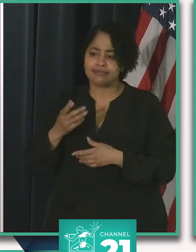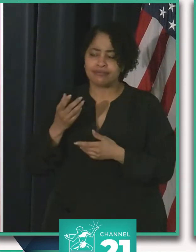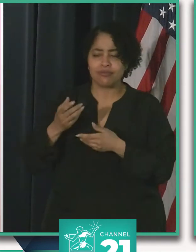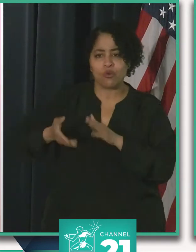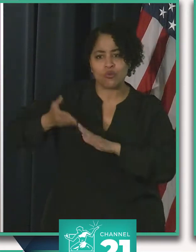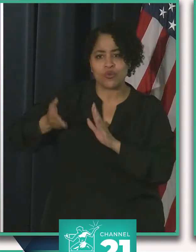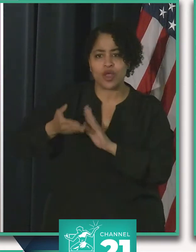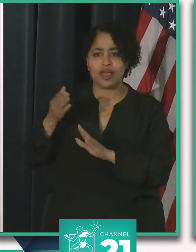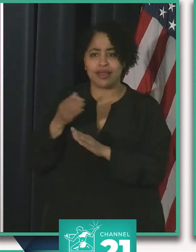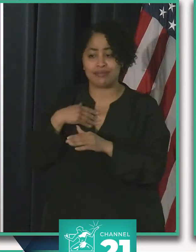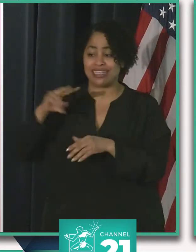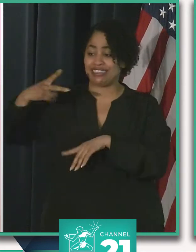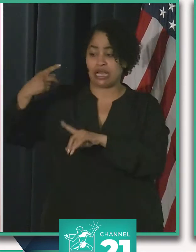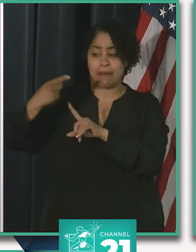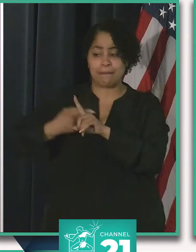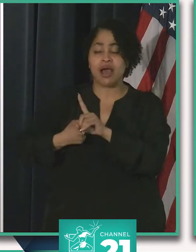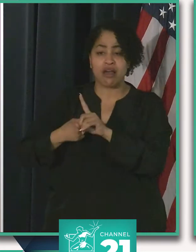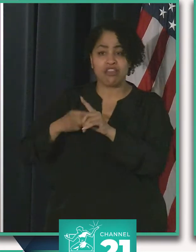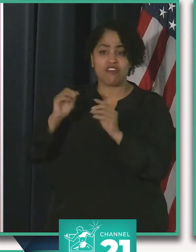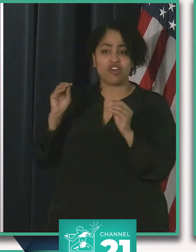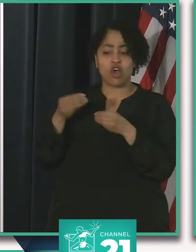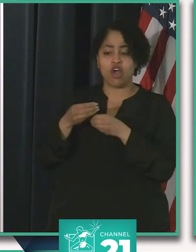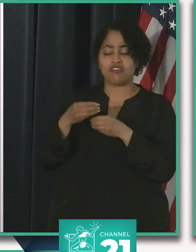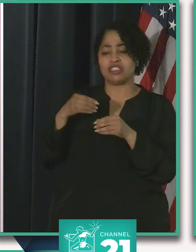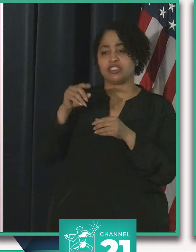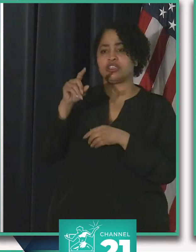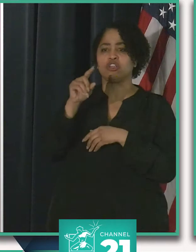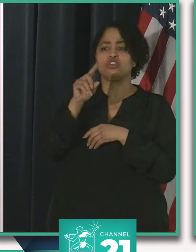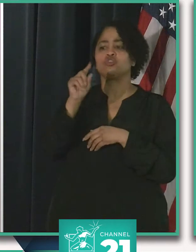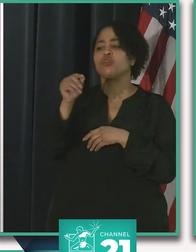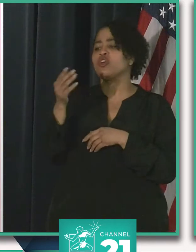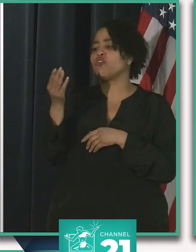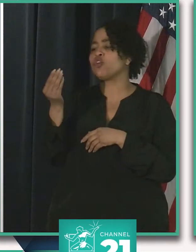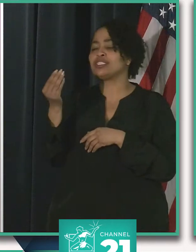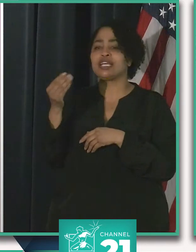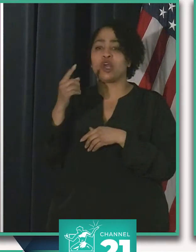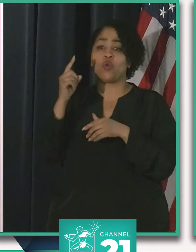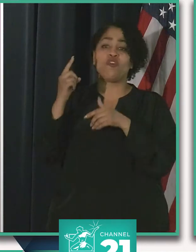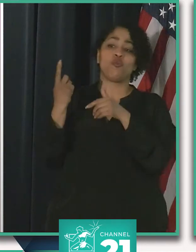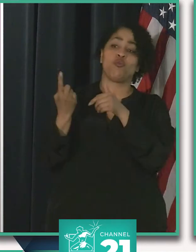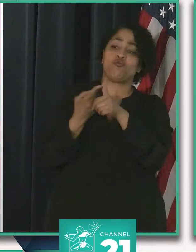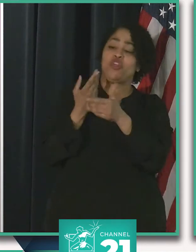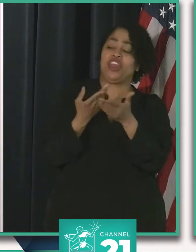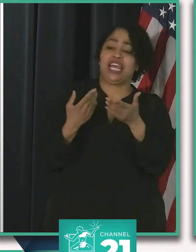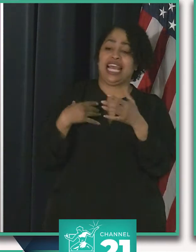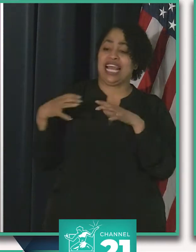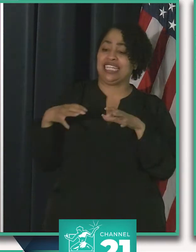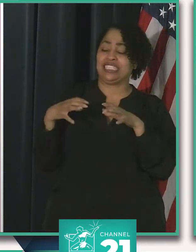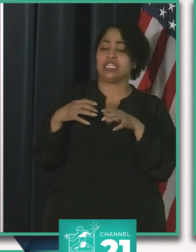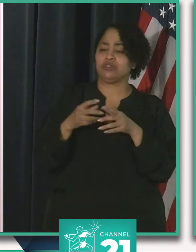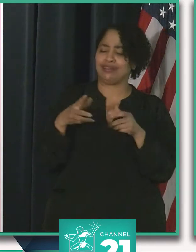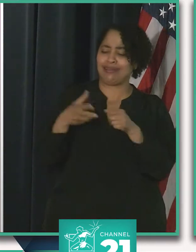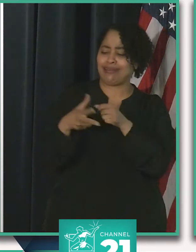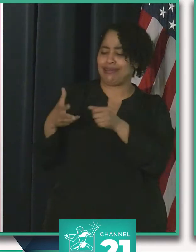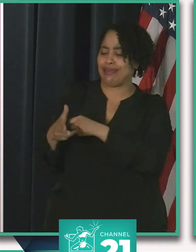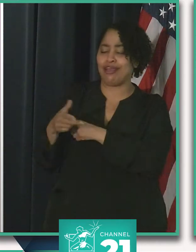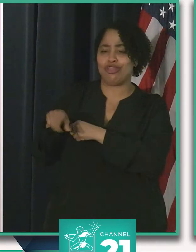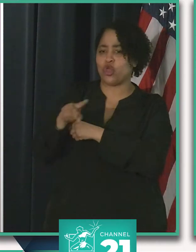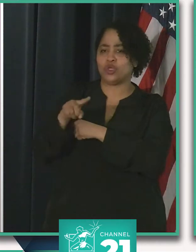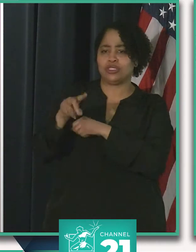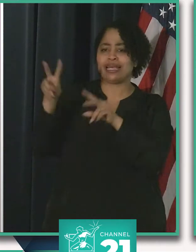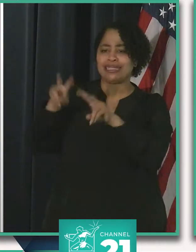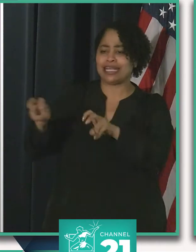my second month in office, in February 2014, one of the very first things I did was cut the assessments of everybody in the